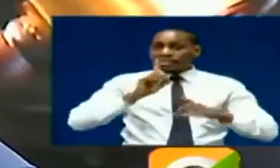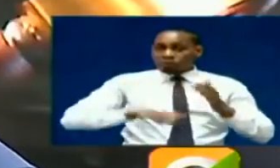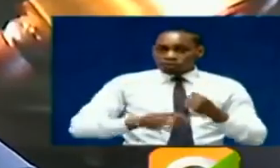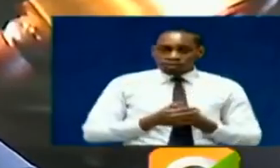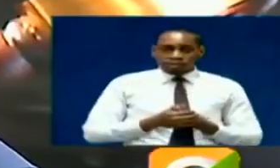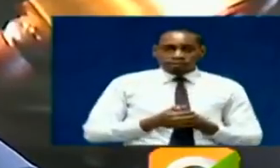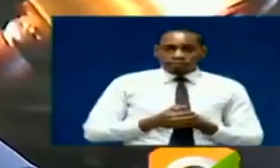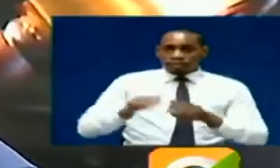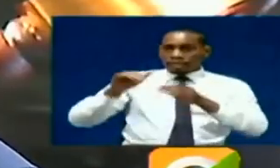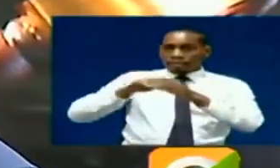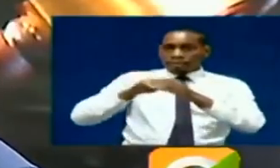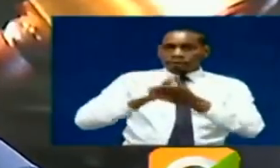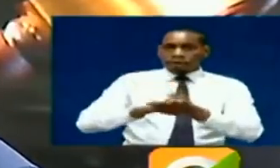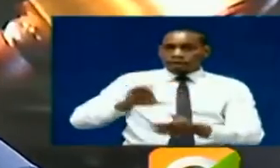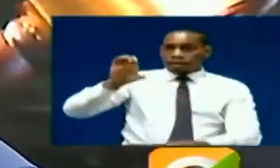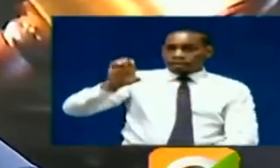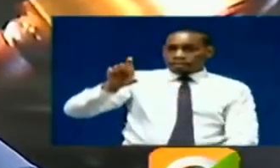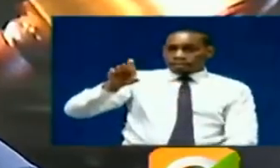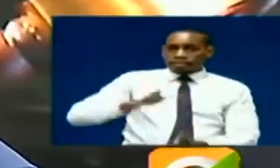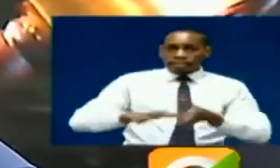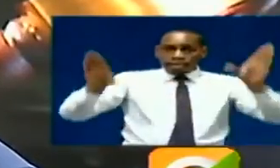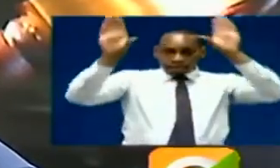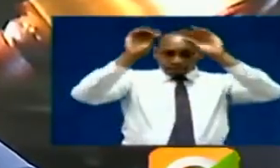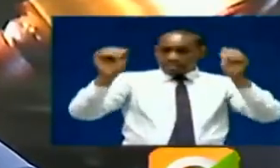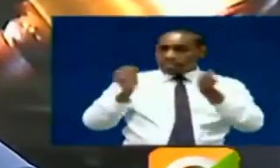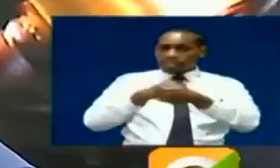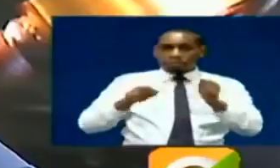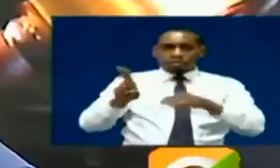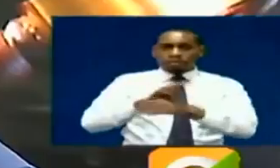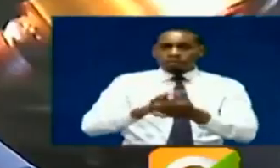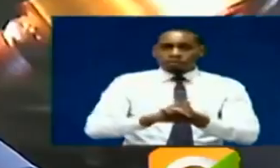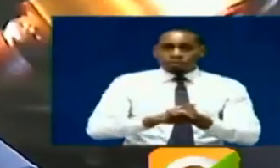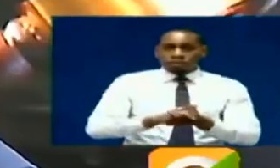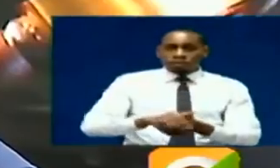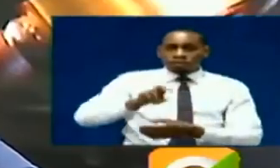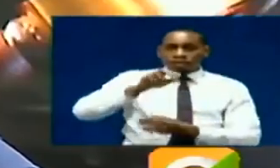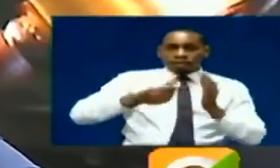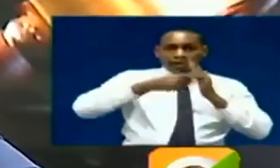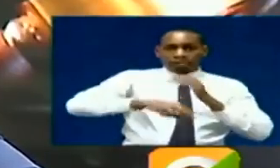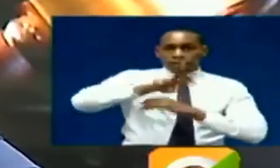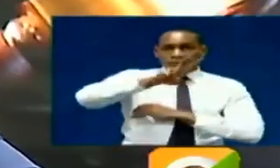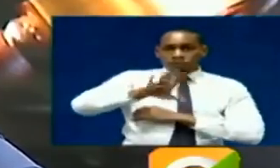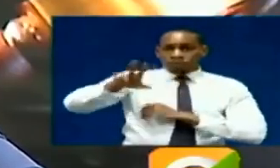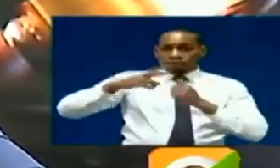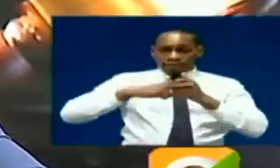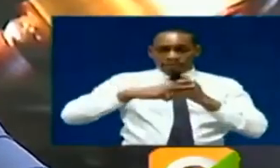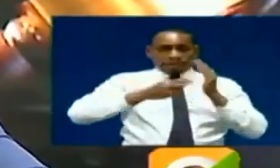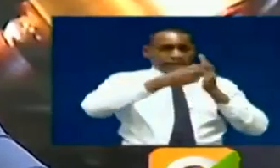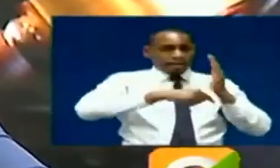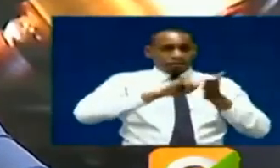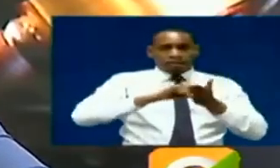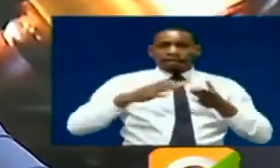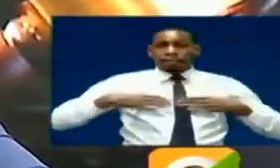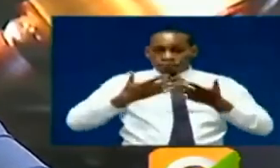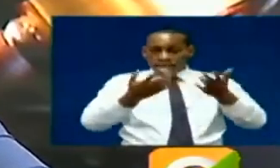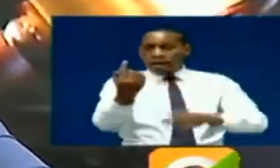say that as a member of the executive, the president cannot use 257, which is reserved for private citizens. And I know you've just